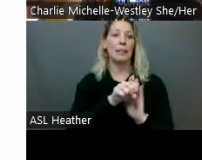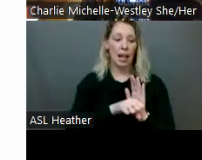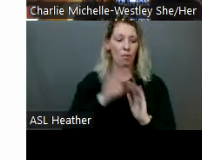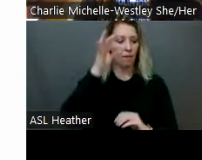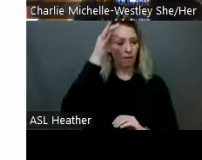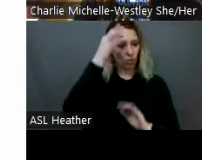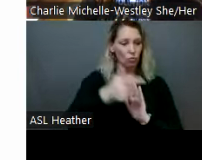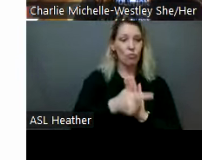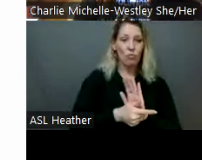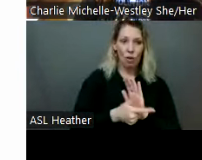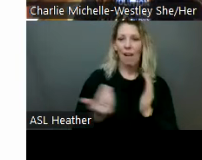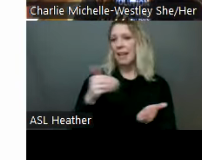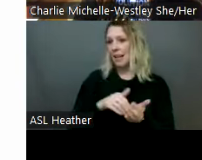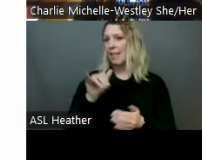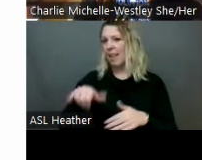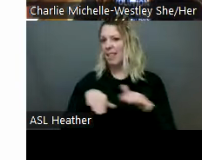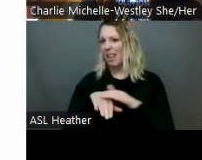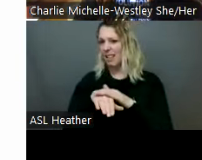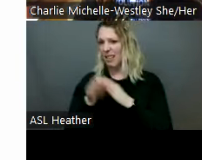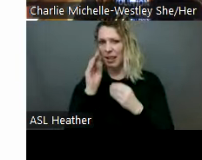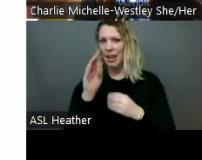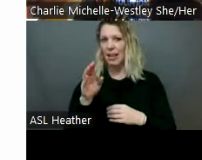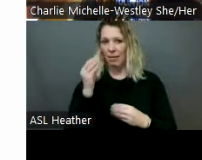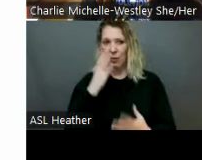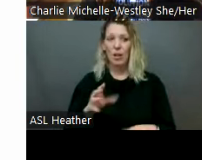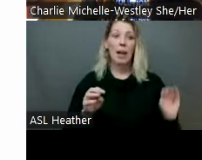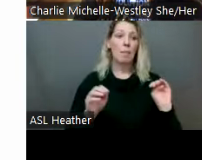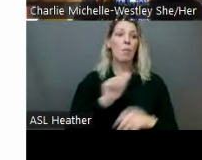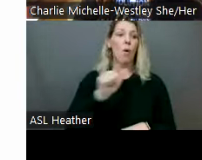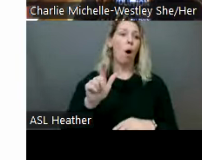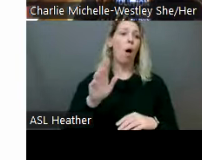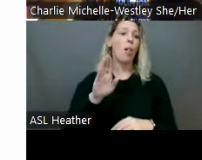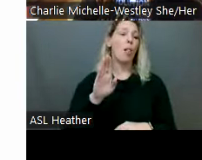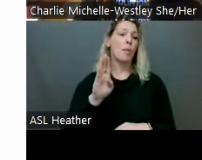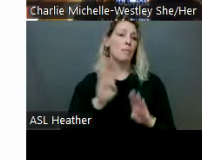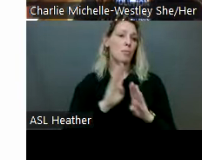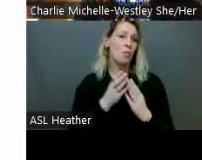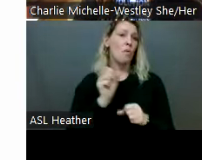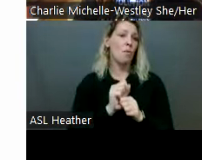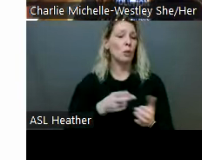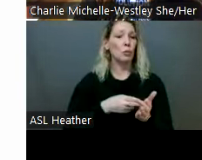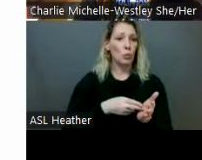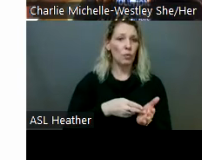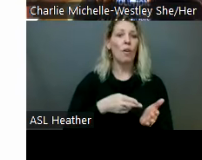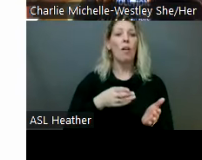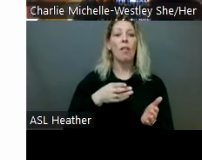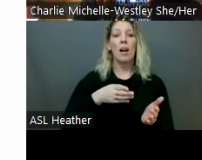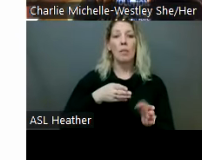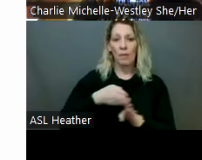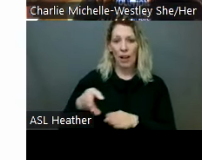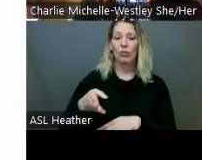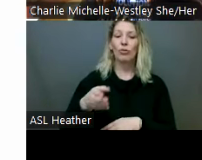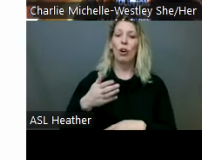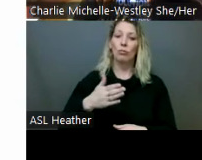And again, that's also in access to information. M, all Bureau employees shall be truthful, professional, and courteous in all interactions with the